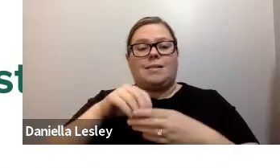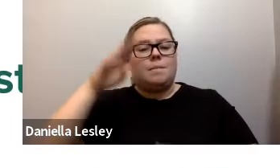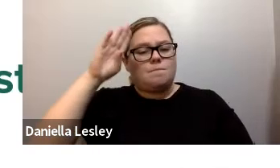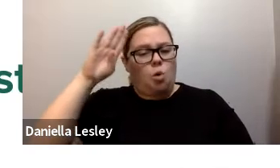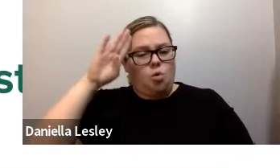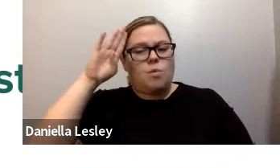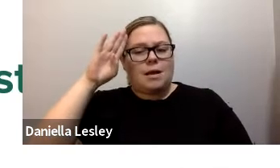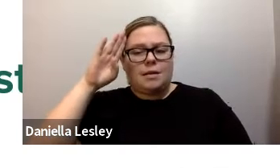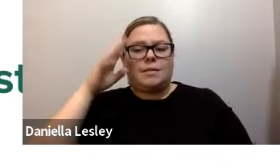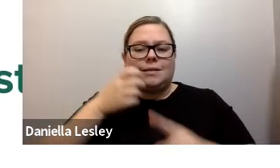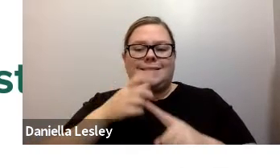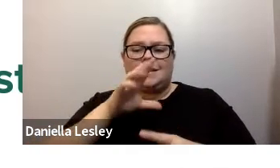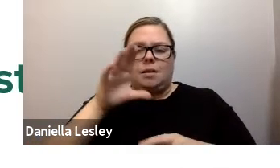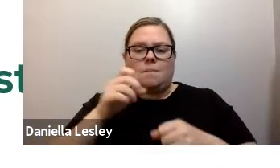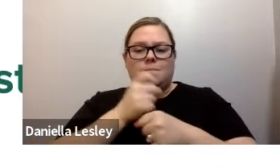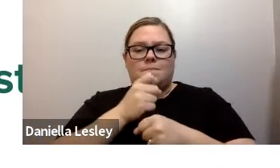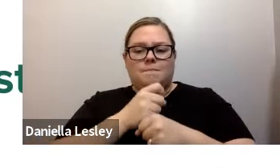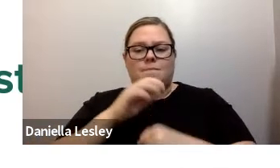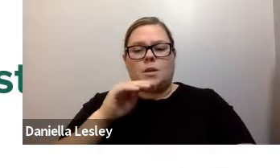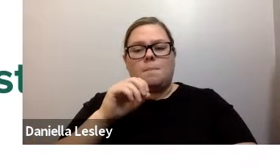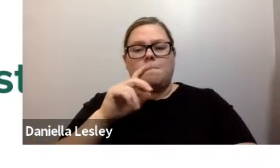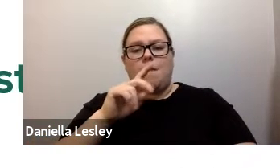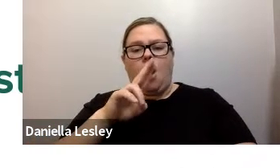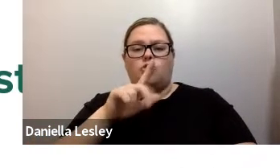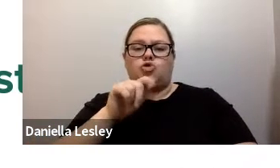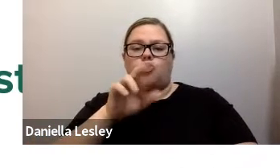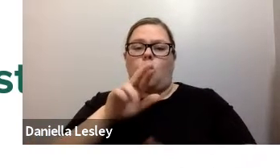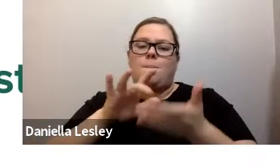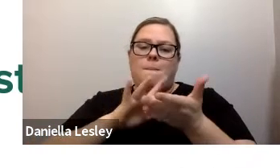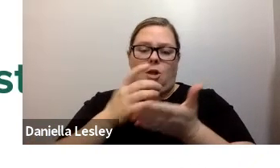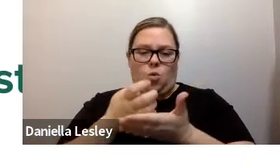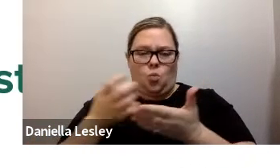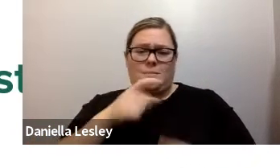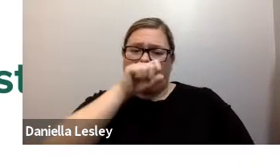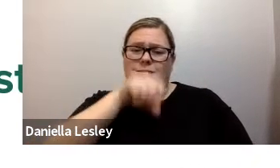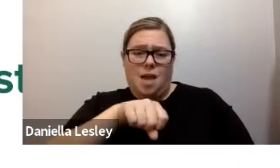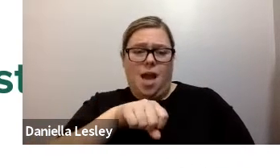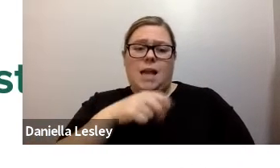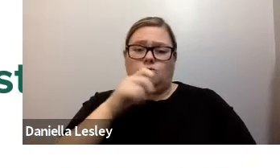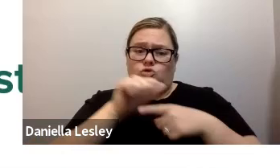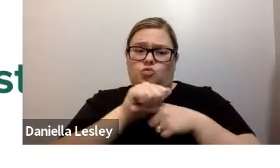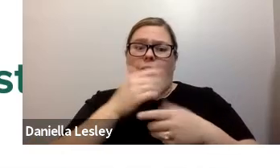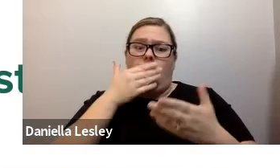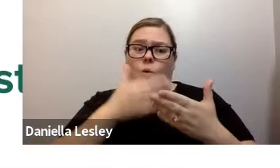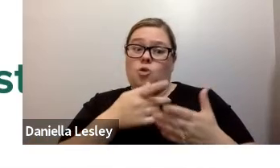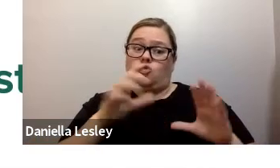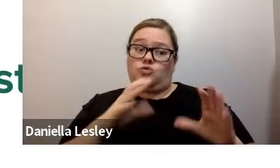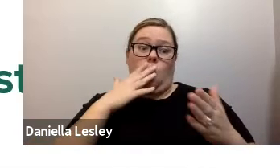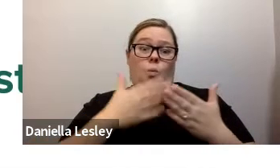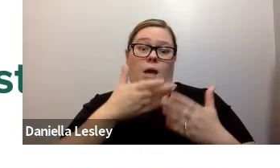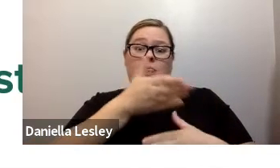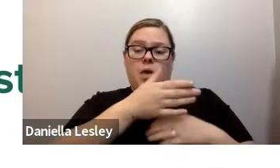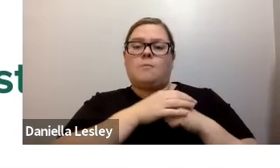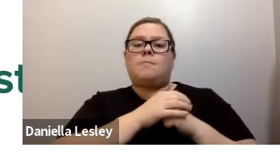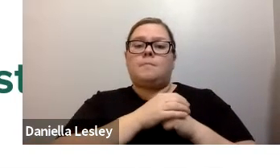which is a company that makes modular medical equipment. And he loves it, and he was trained very well. So he's doing very well.